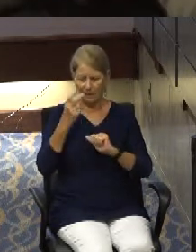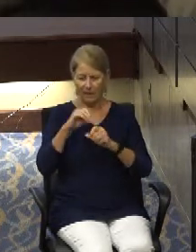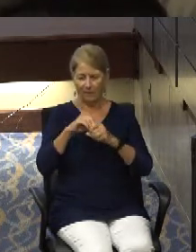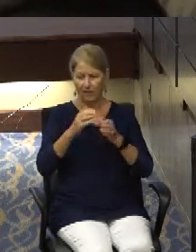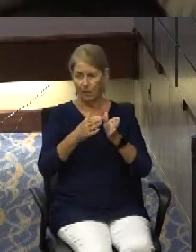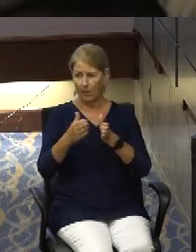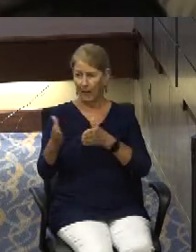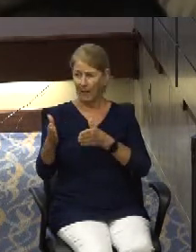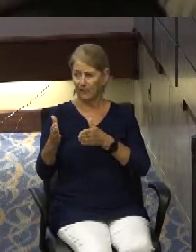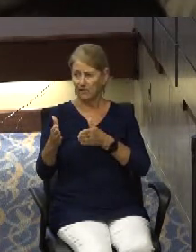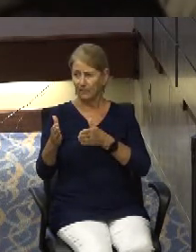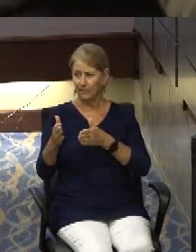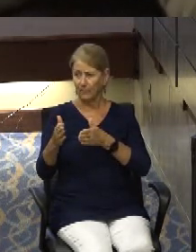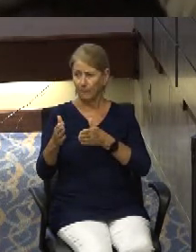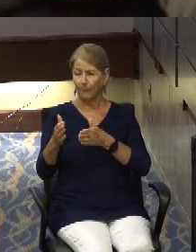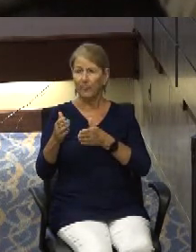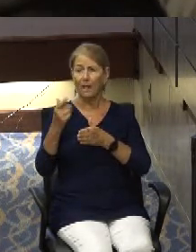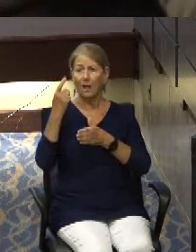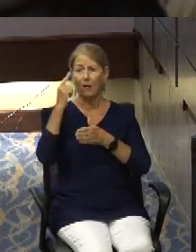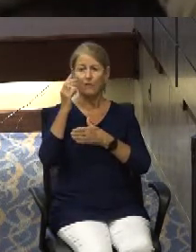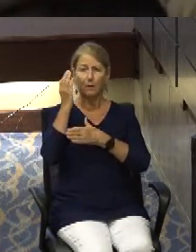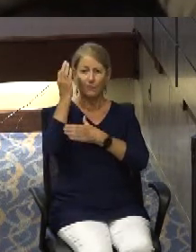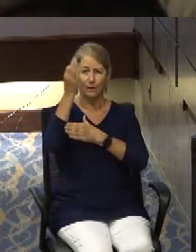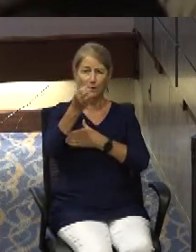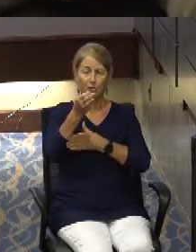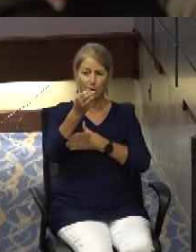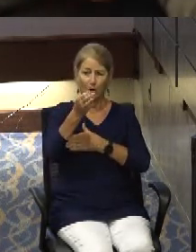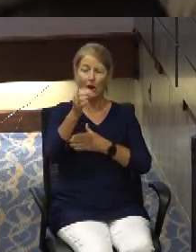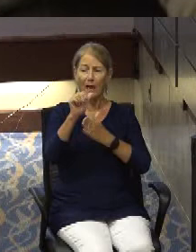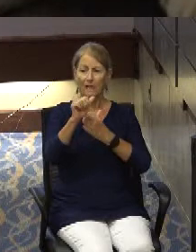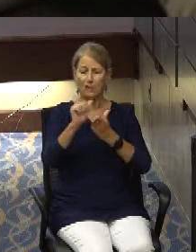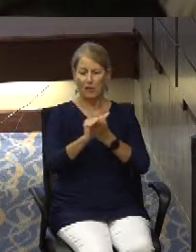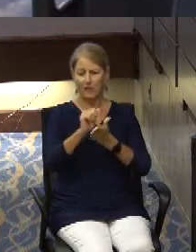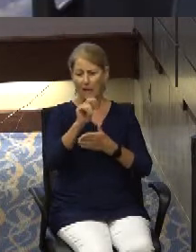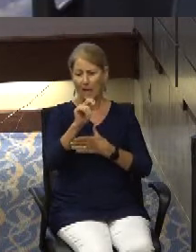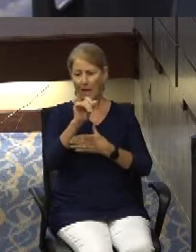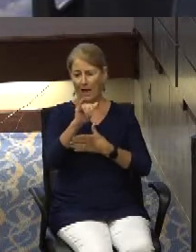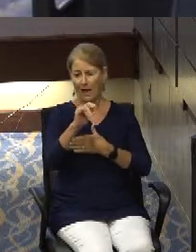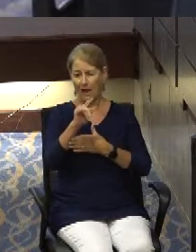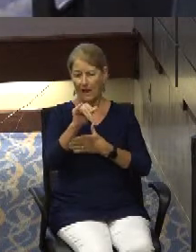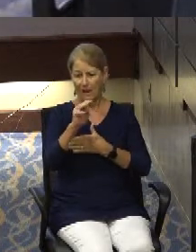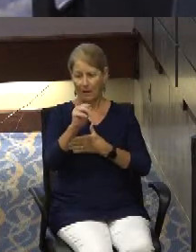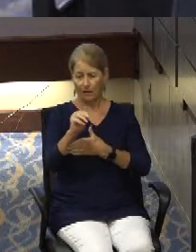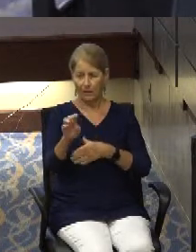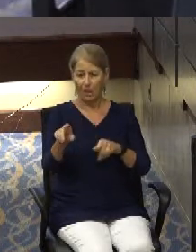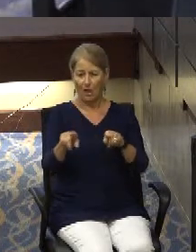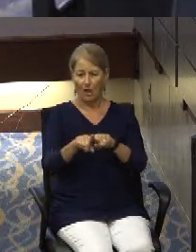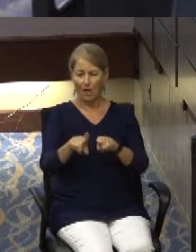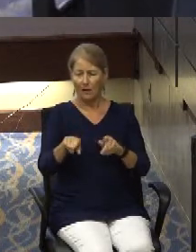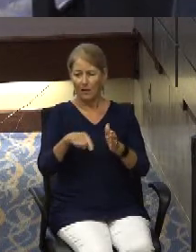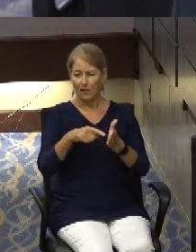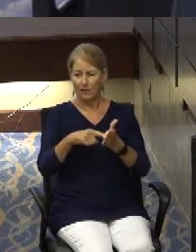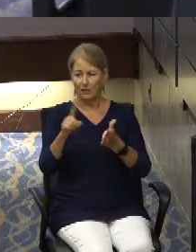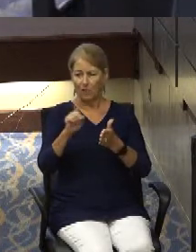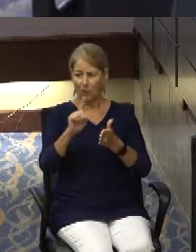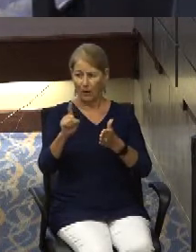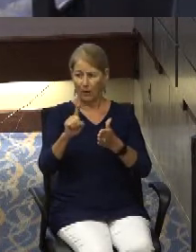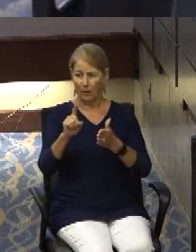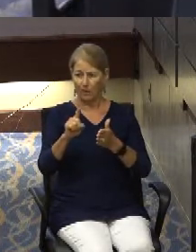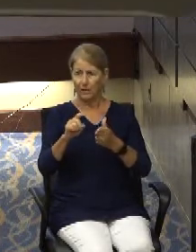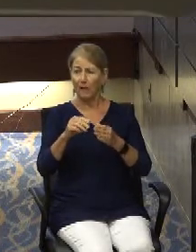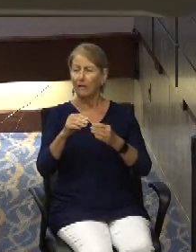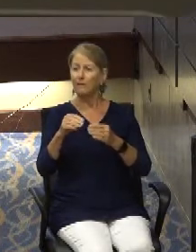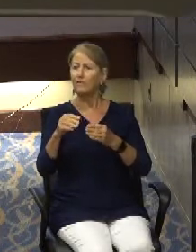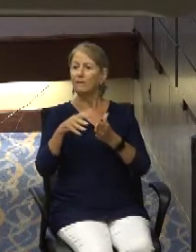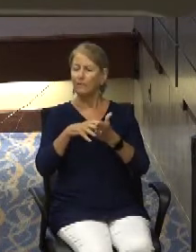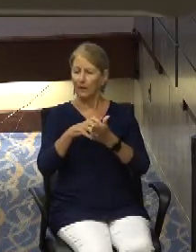Sure. I wonder if for future agenda items like this, or anything where there is a incredibly vulnerable population, if we could remove